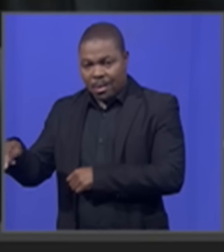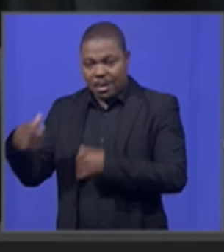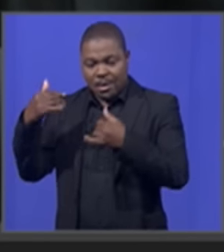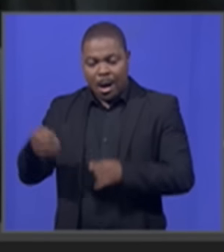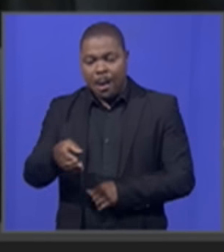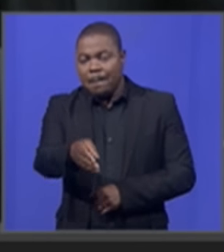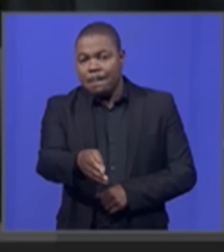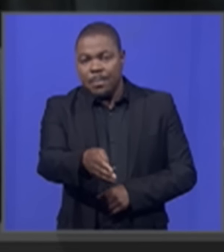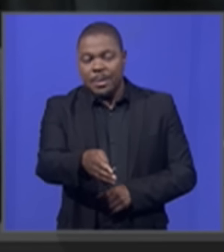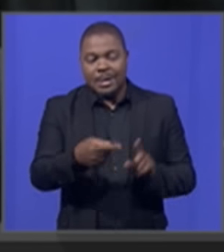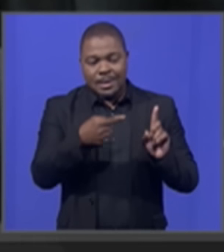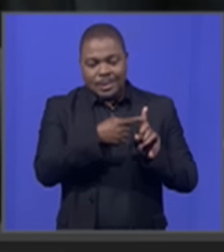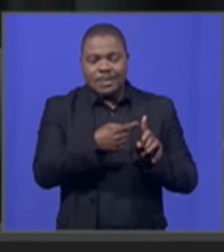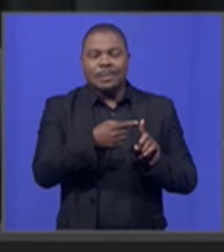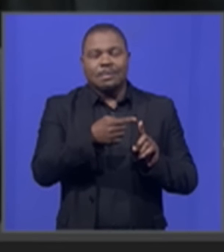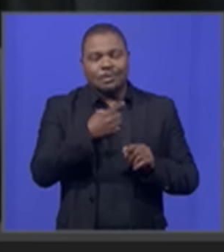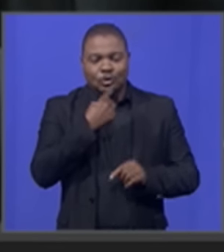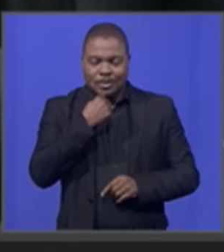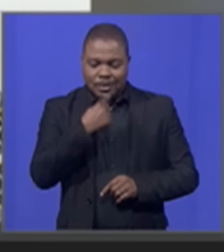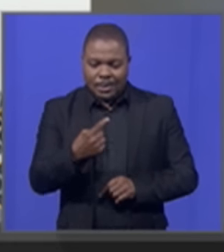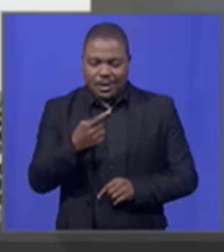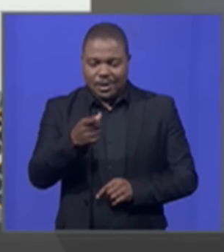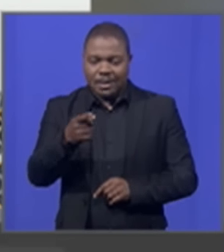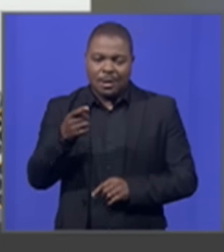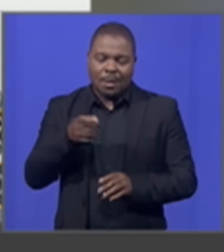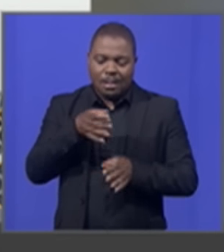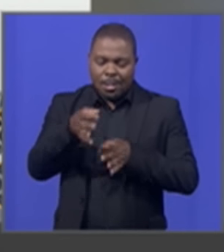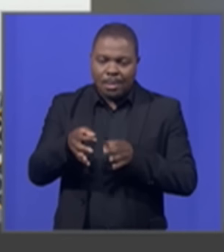just considered that she misled that committee.